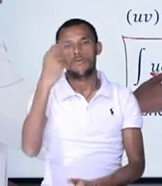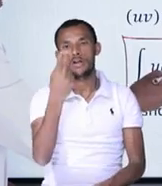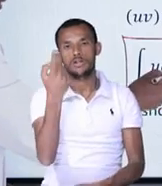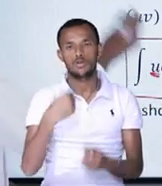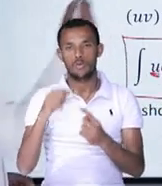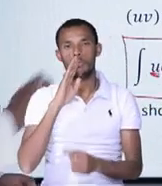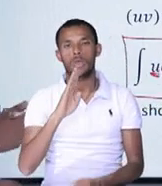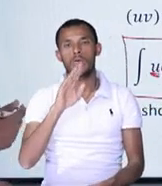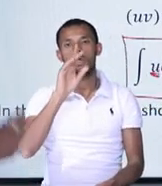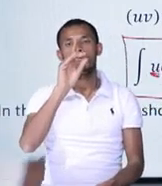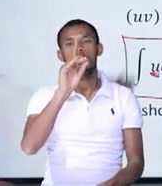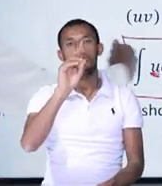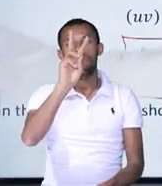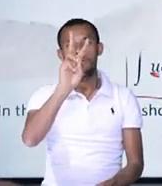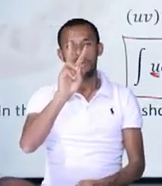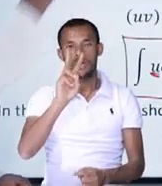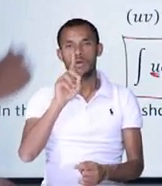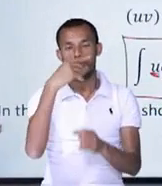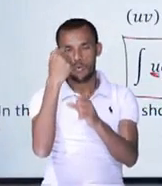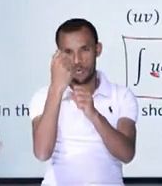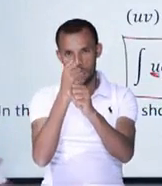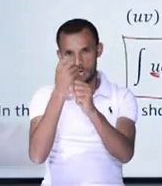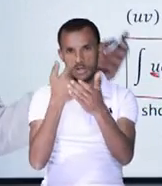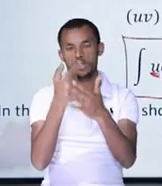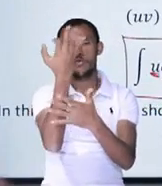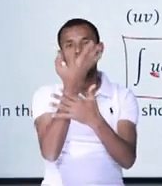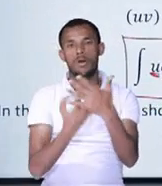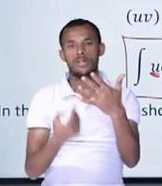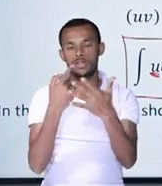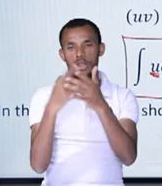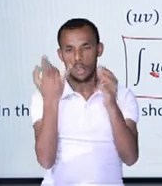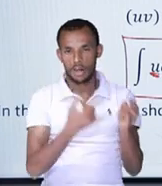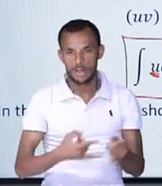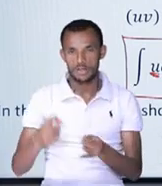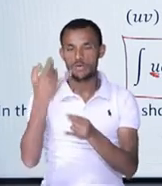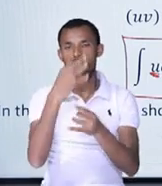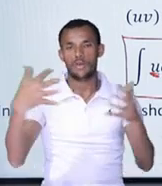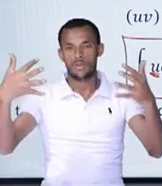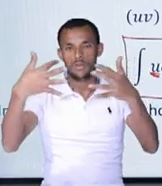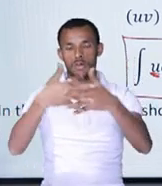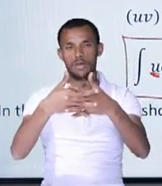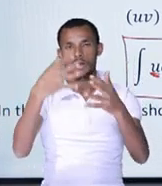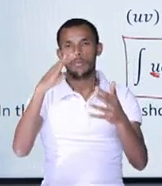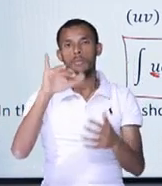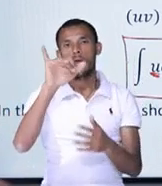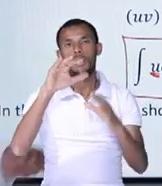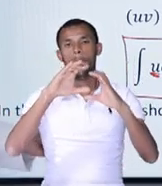be dv, and then you apply this formula. So this is the technique of integration by